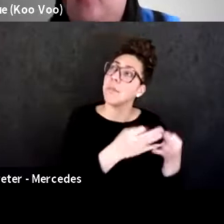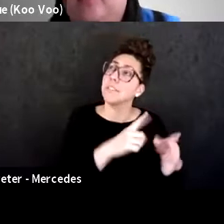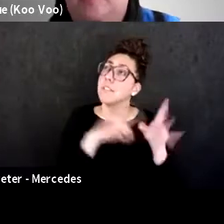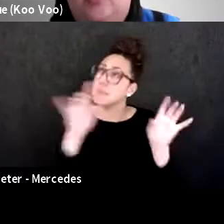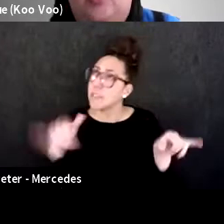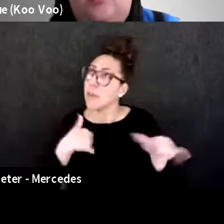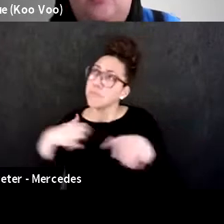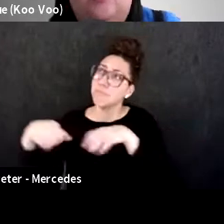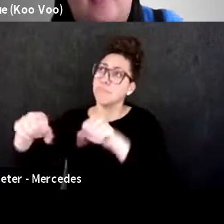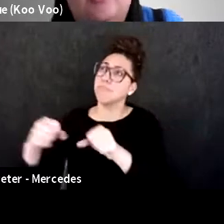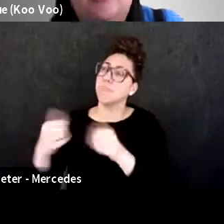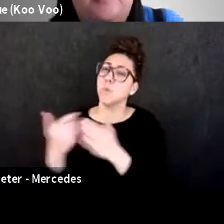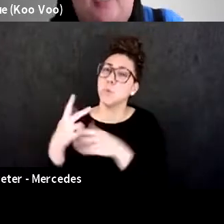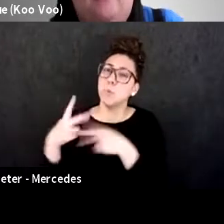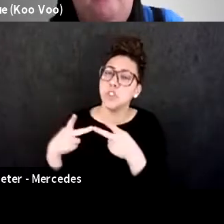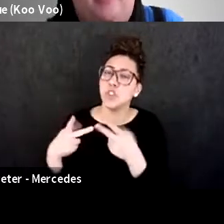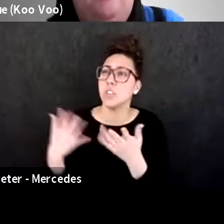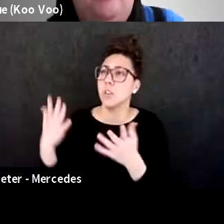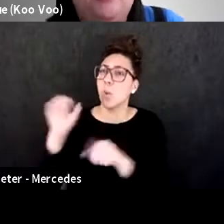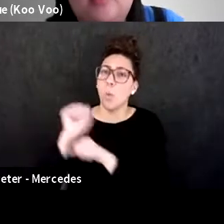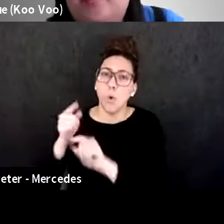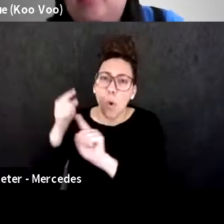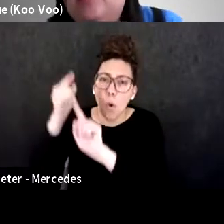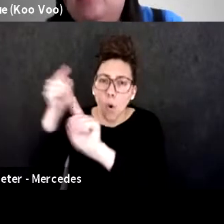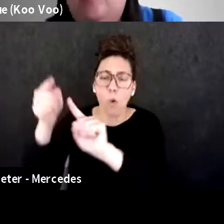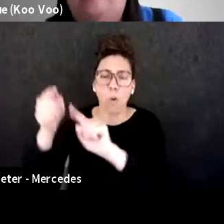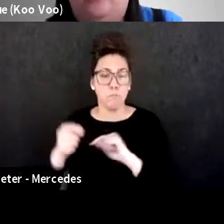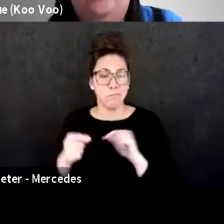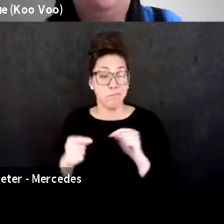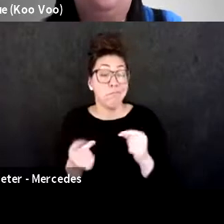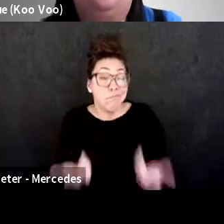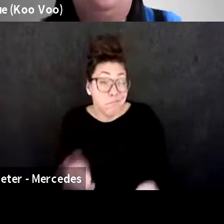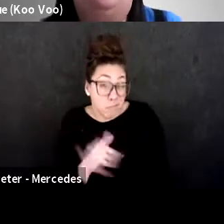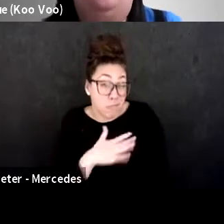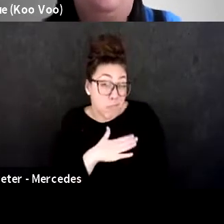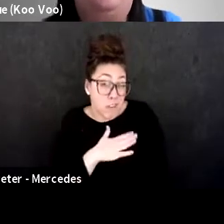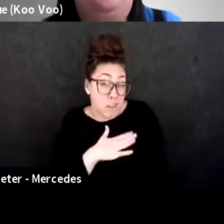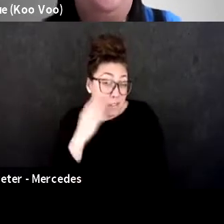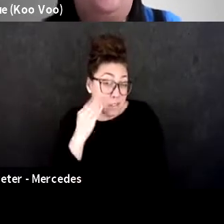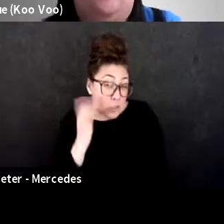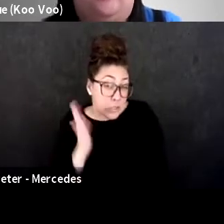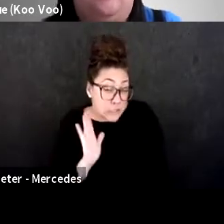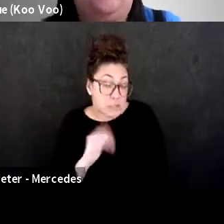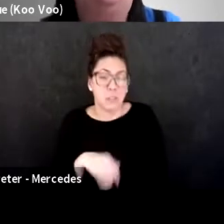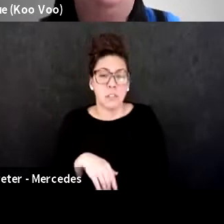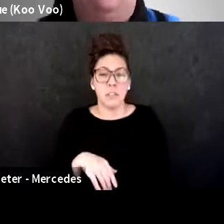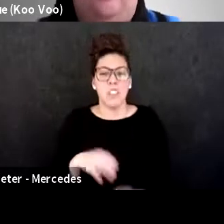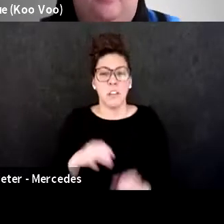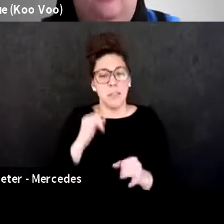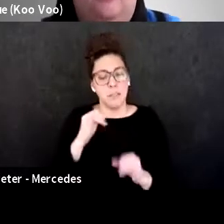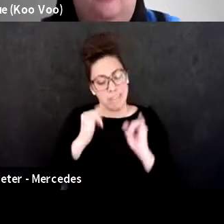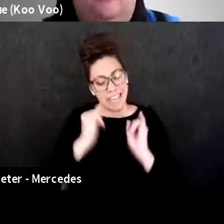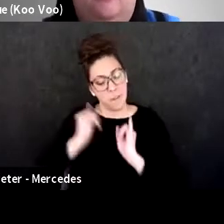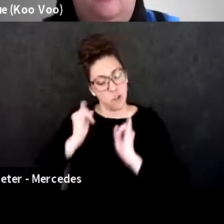go for these positions. So that's just been kind of my personal experience and more individual as opposed to institutional